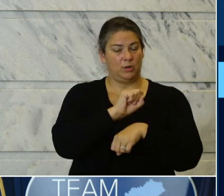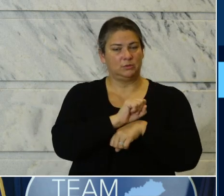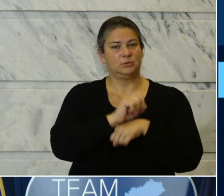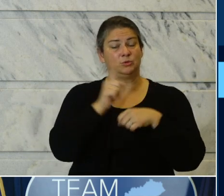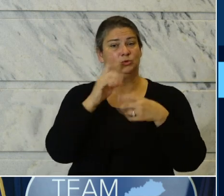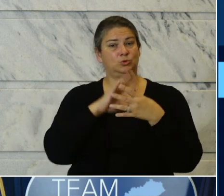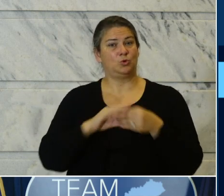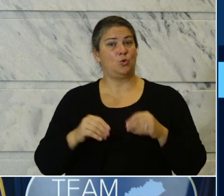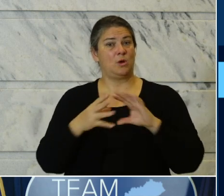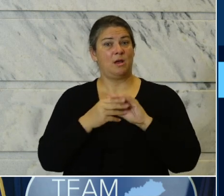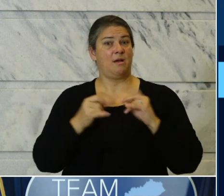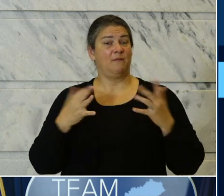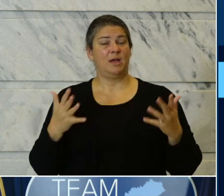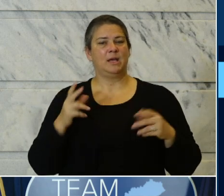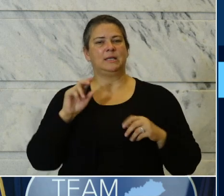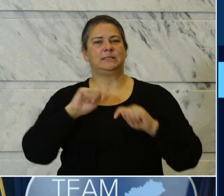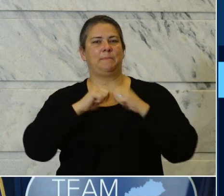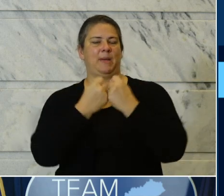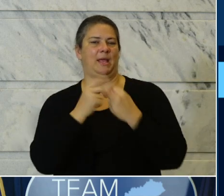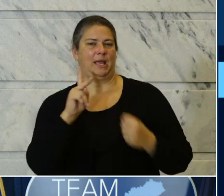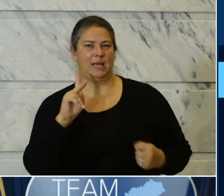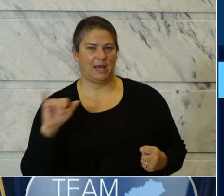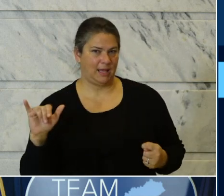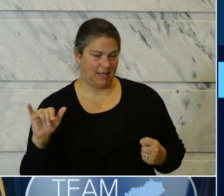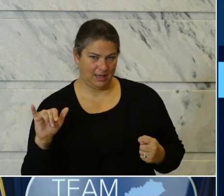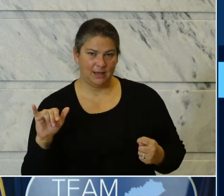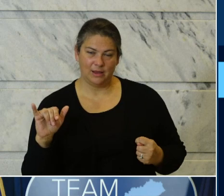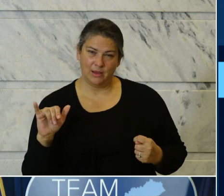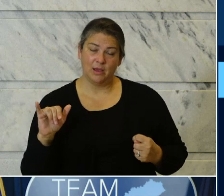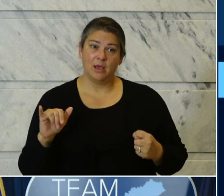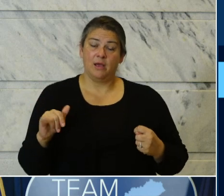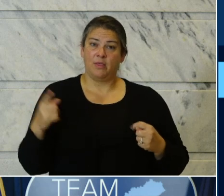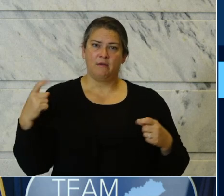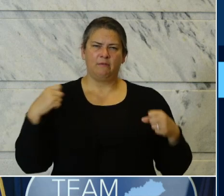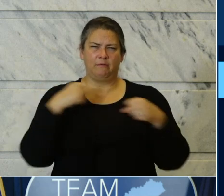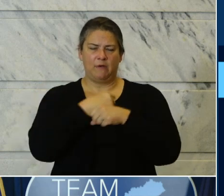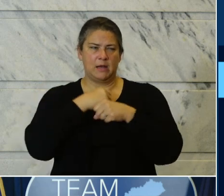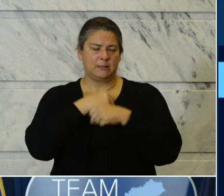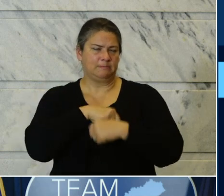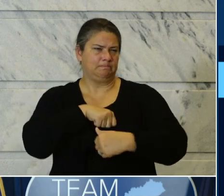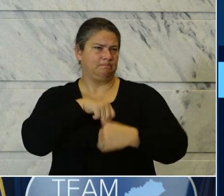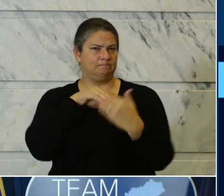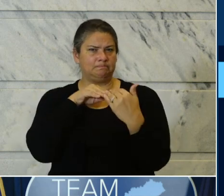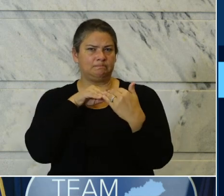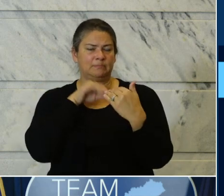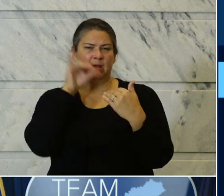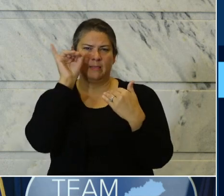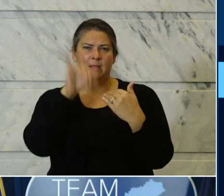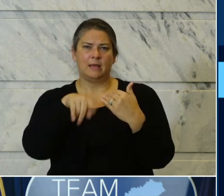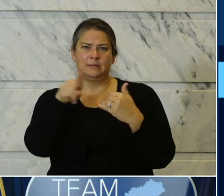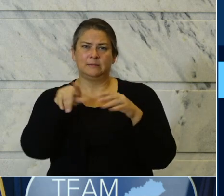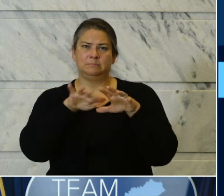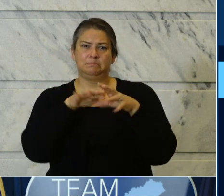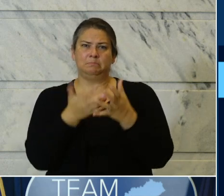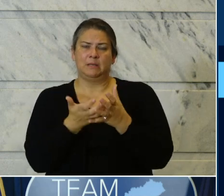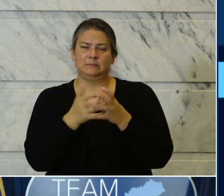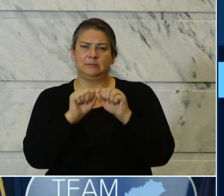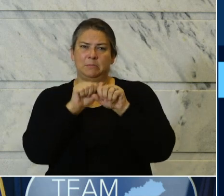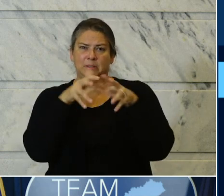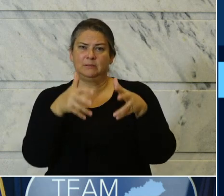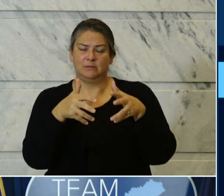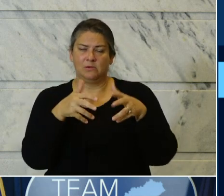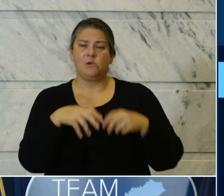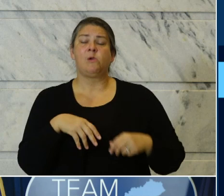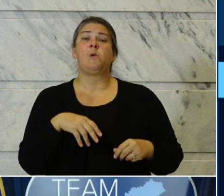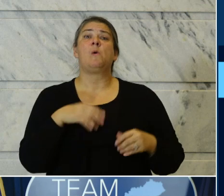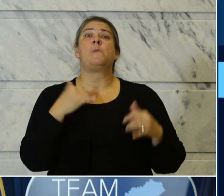Team Kentucky, of fighting an international pandemic, and thus far doing better than most, has come down to